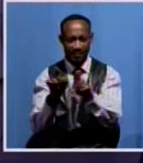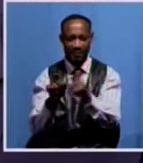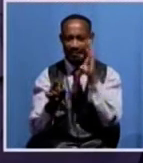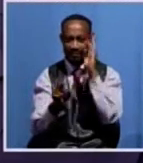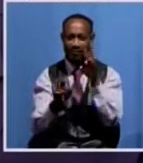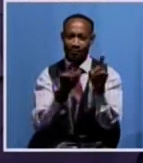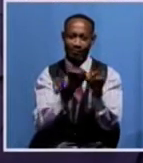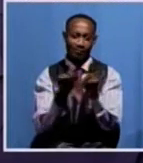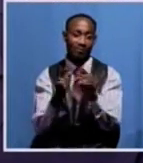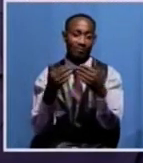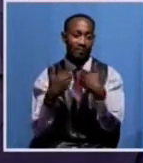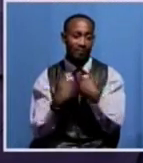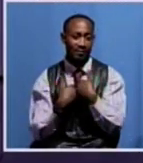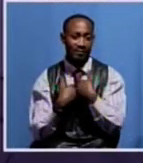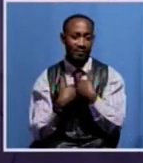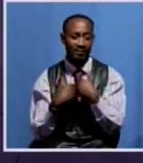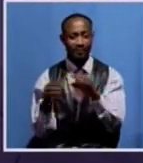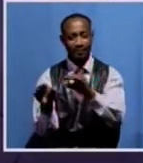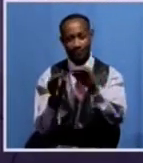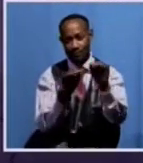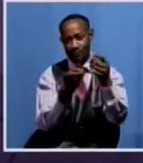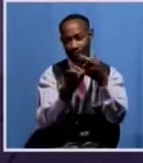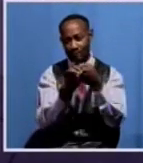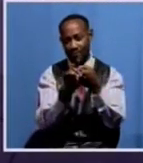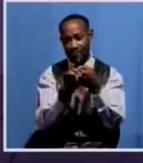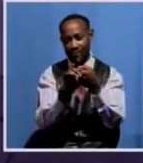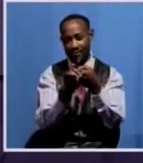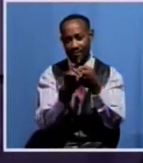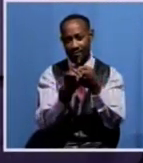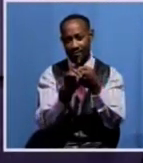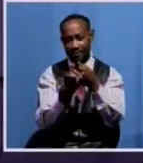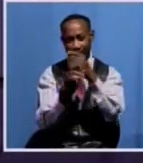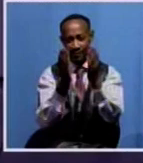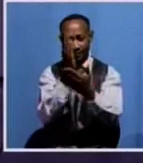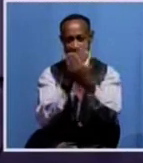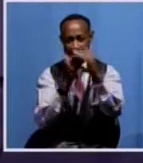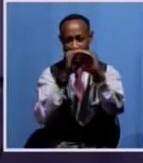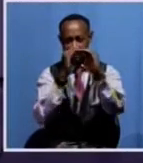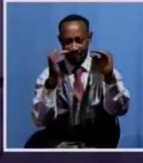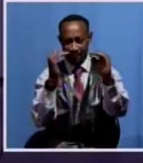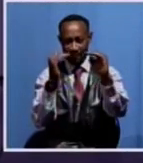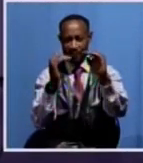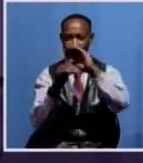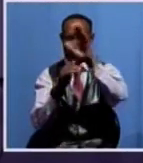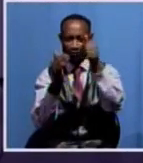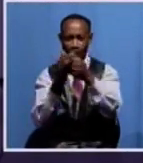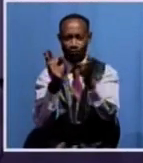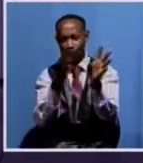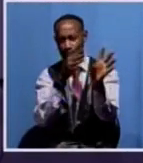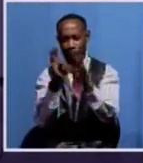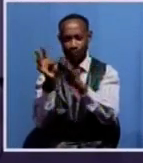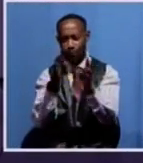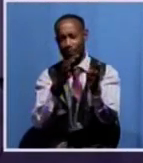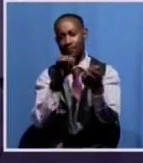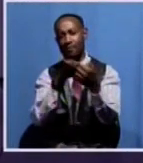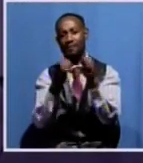be moving away from bituminous standard roads to all-weather gravel roads